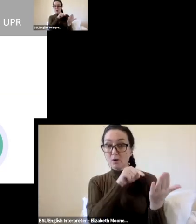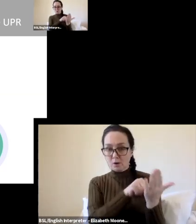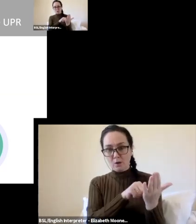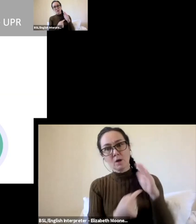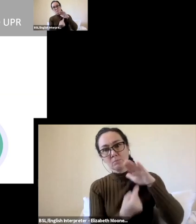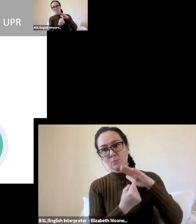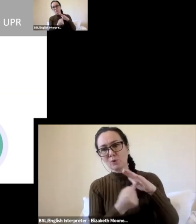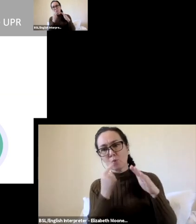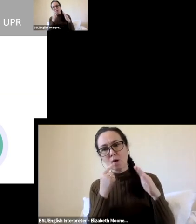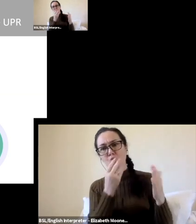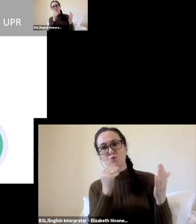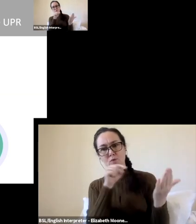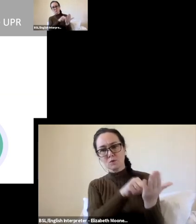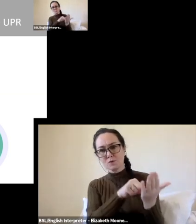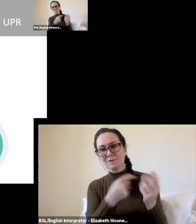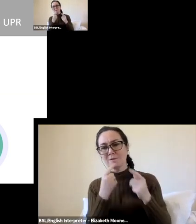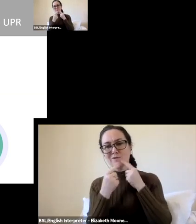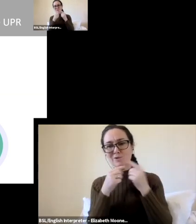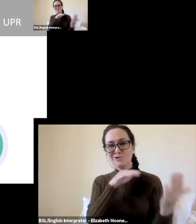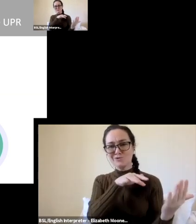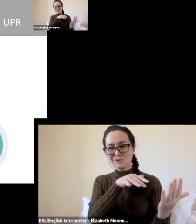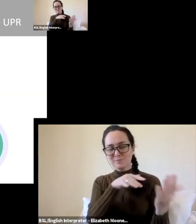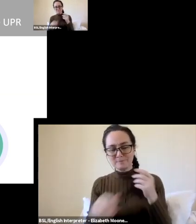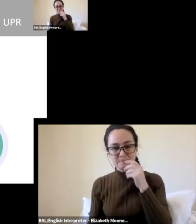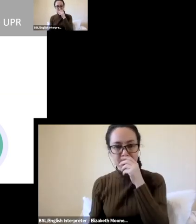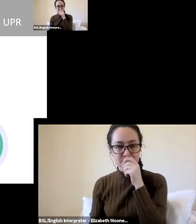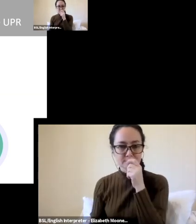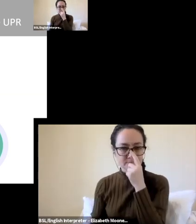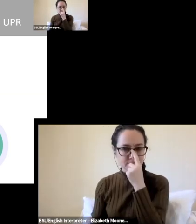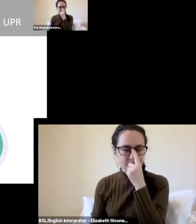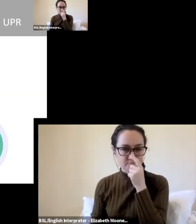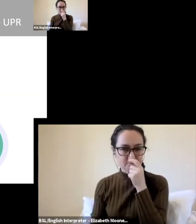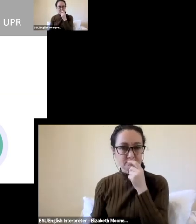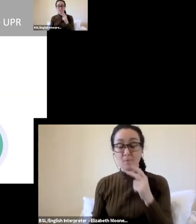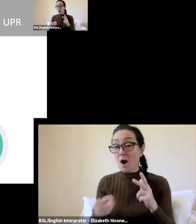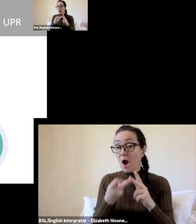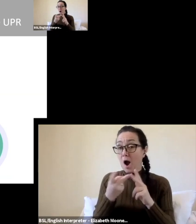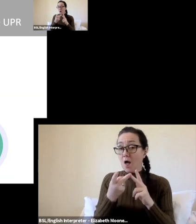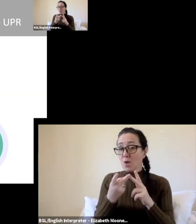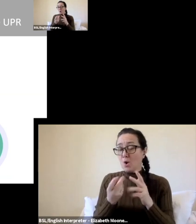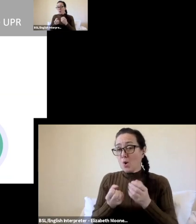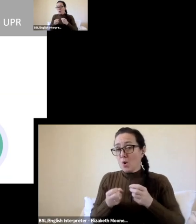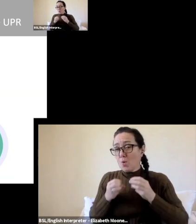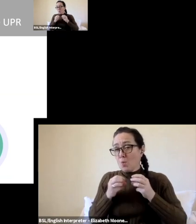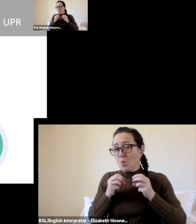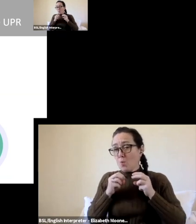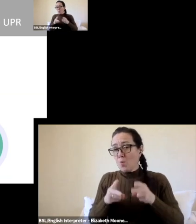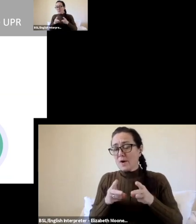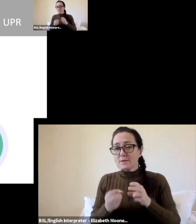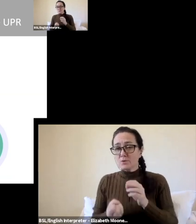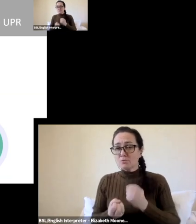preparation of a report is not the only input that you can give. It's actually very,